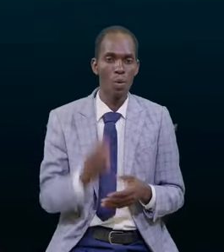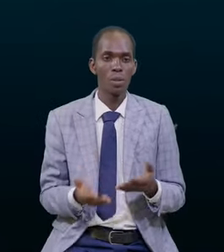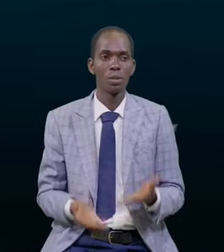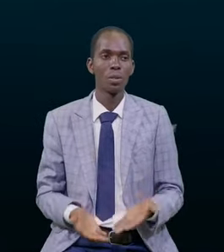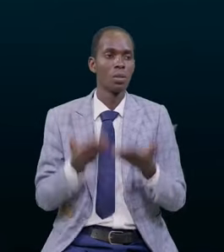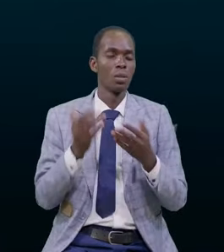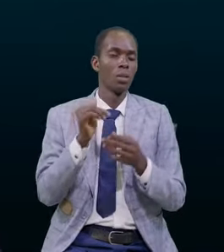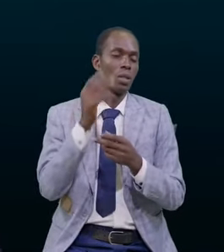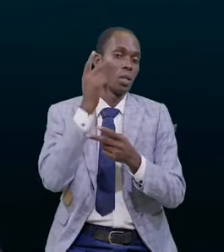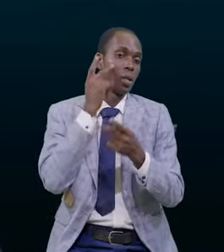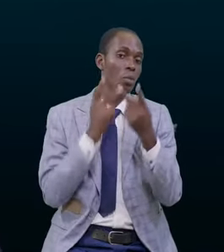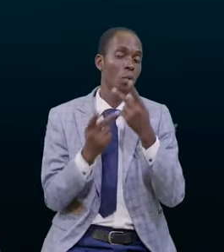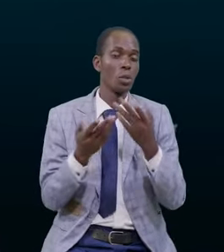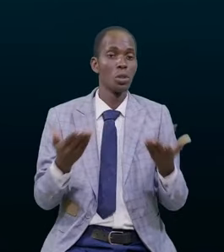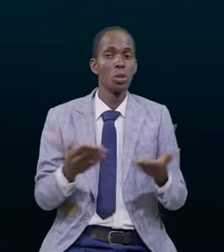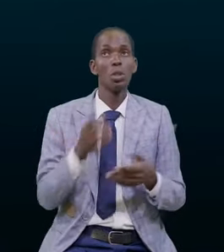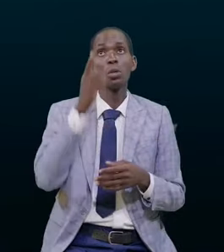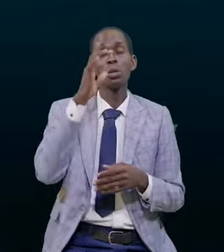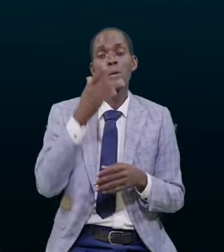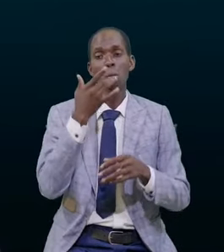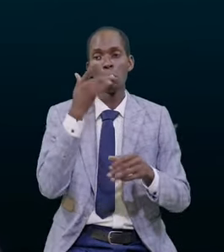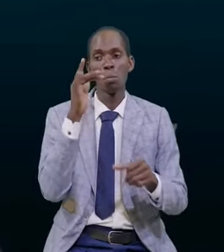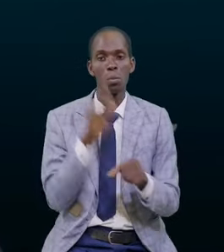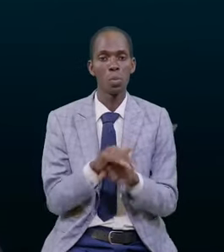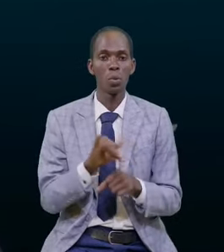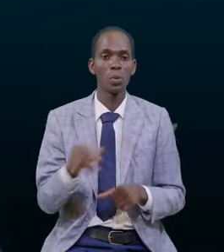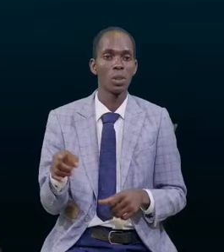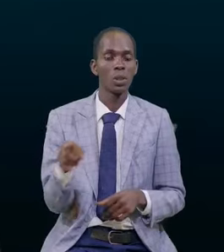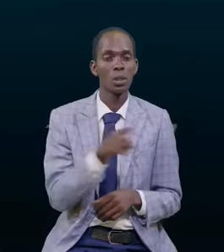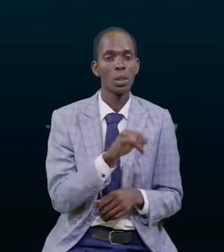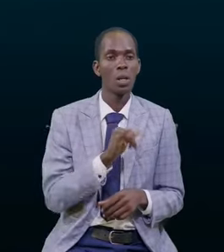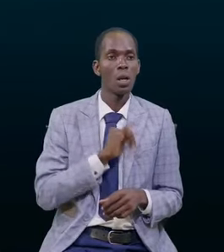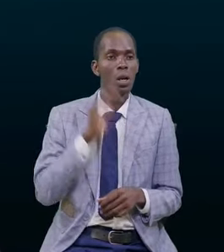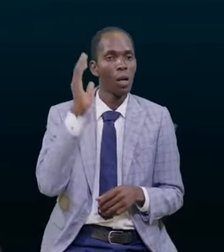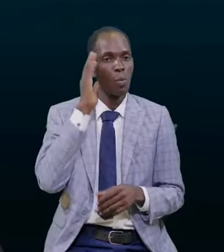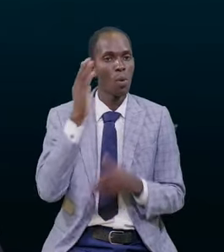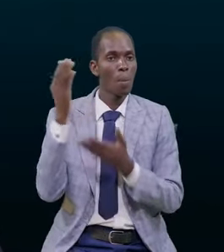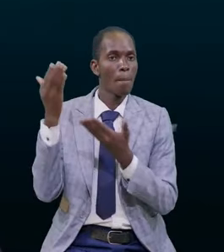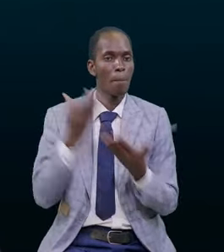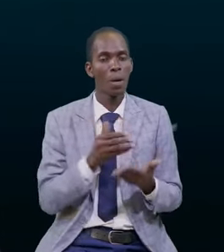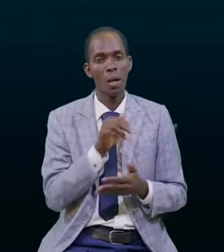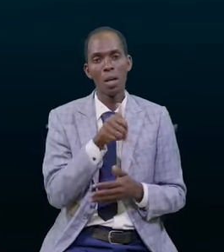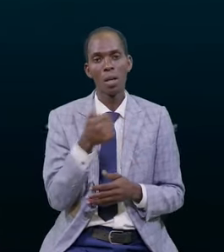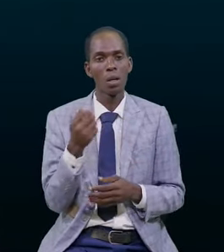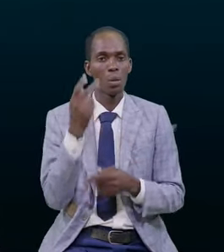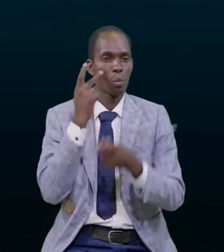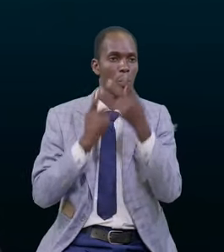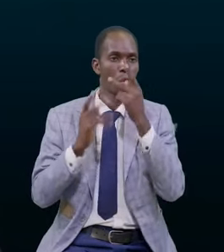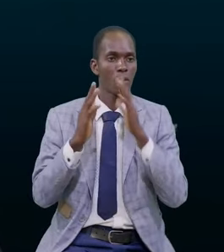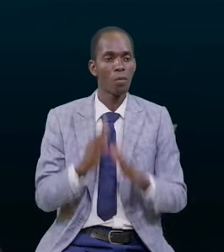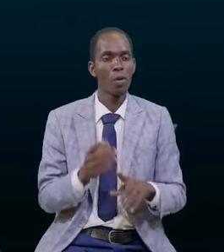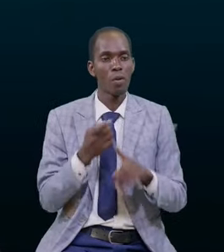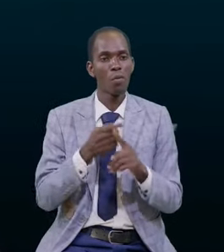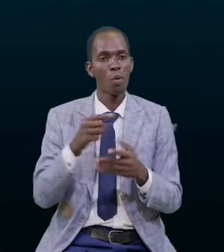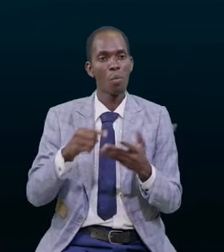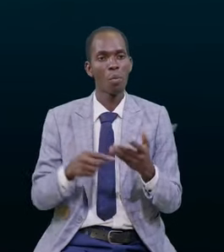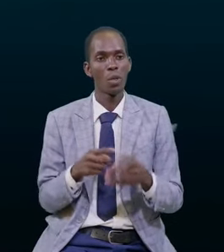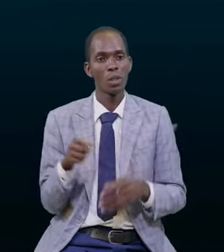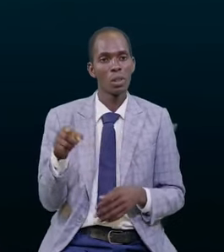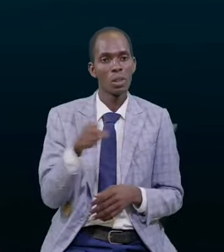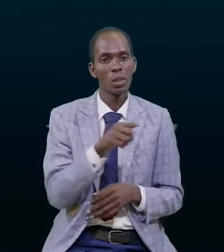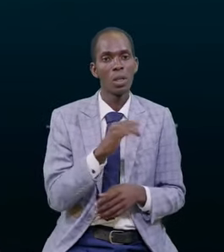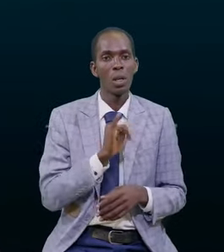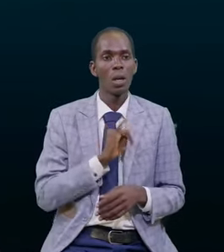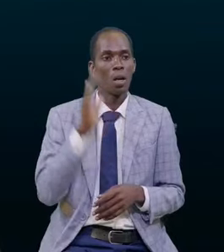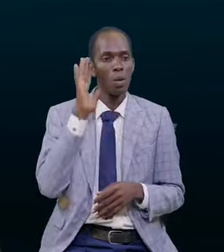promising them through Moses I will raise them up a prophet from among their Brethren like unto thee and will put my words in